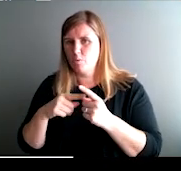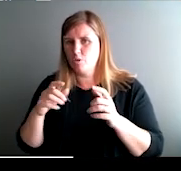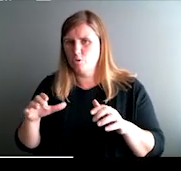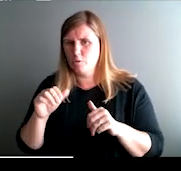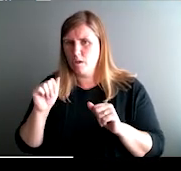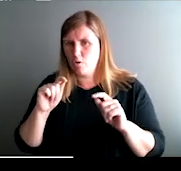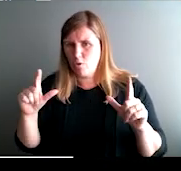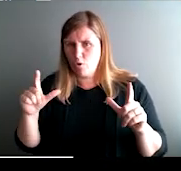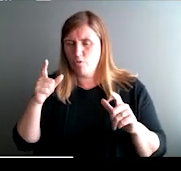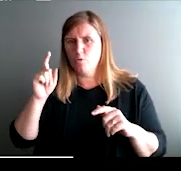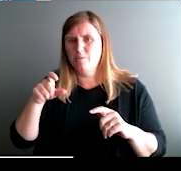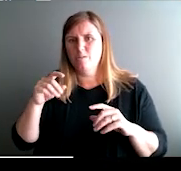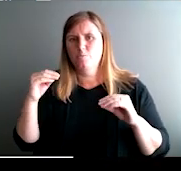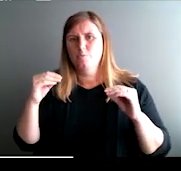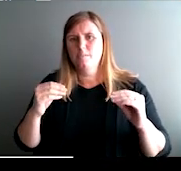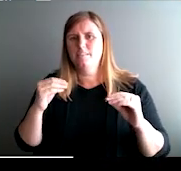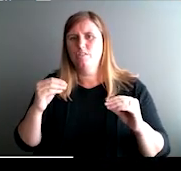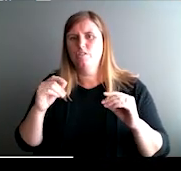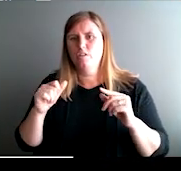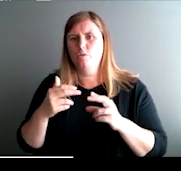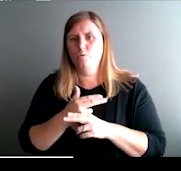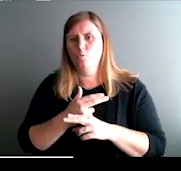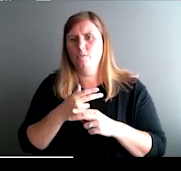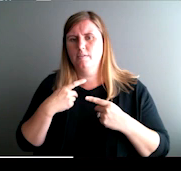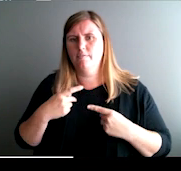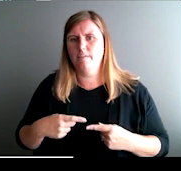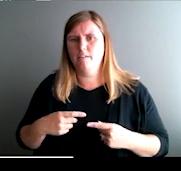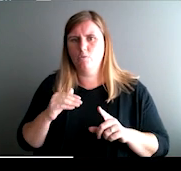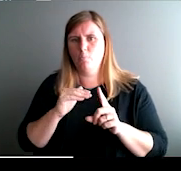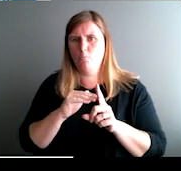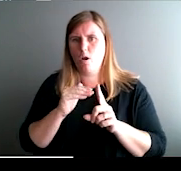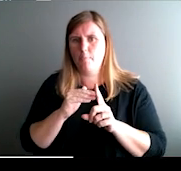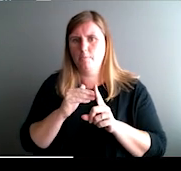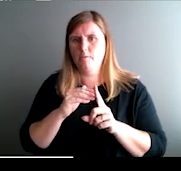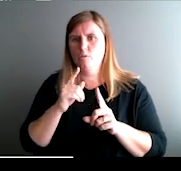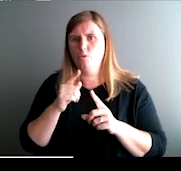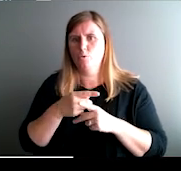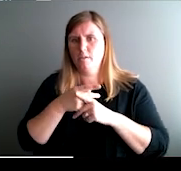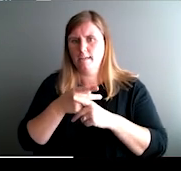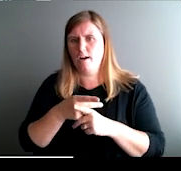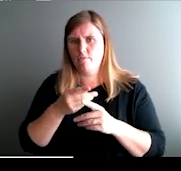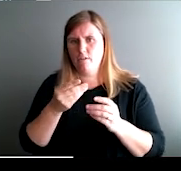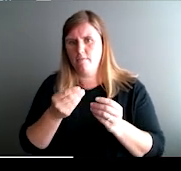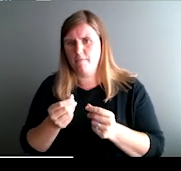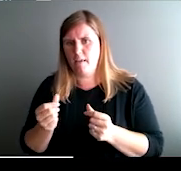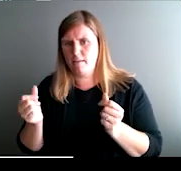period, you need to teach that using physical prompts that you carefully fade.